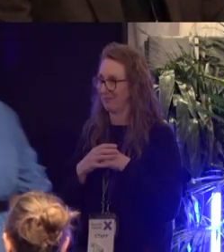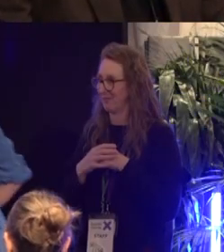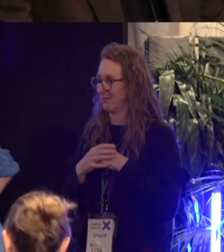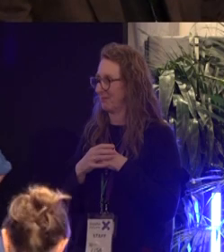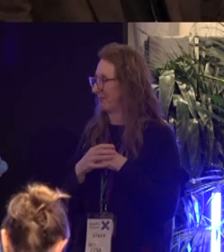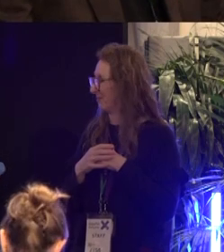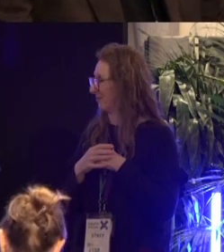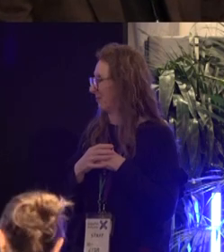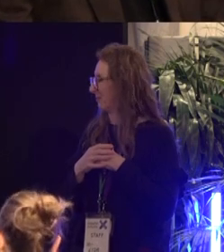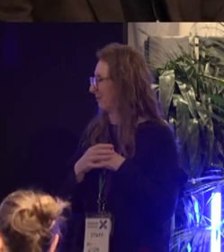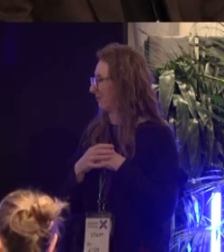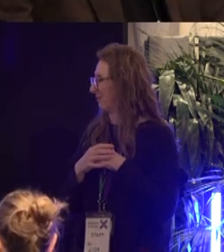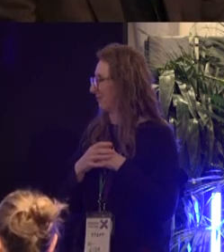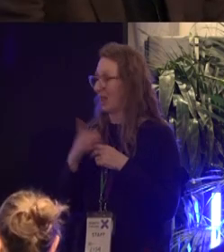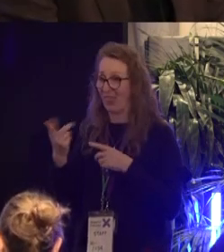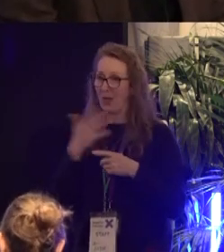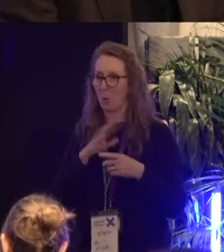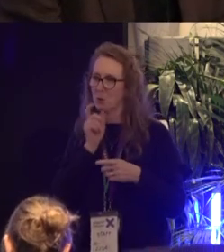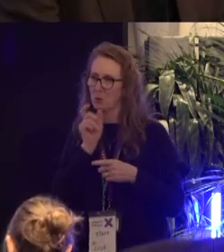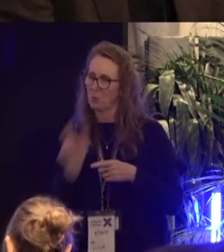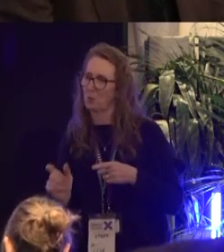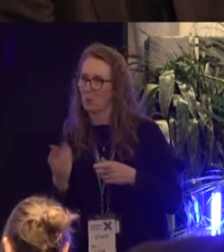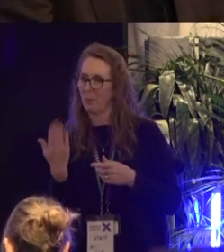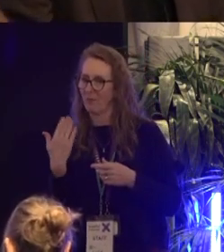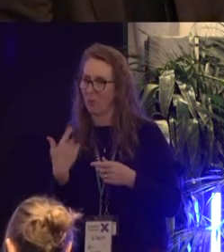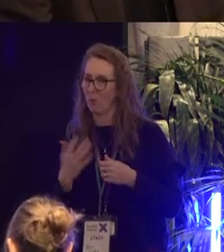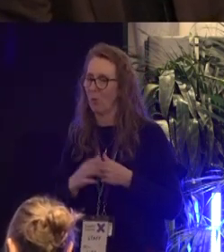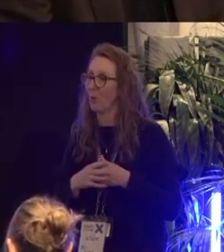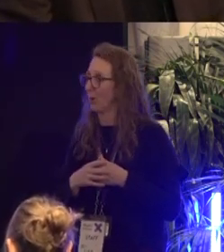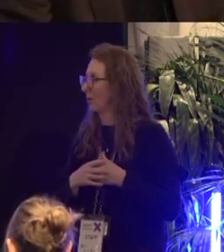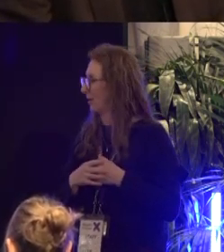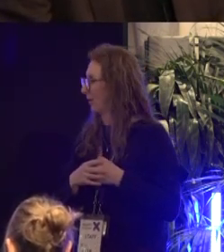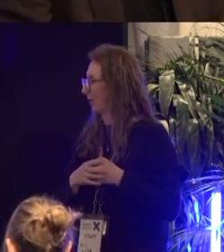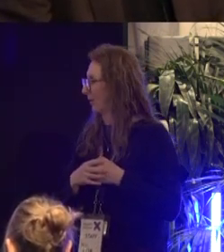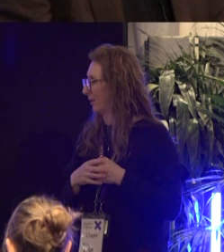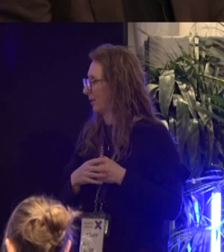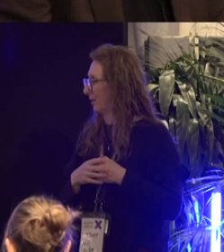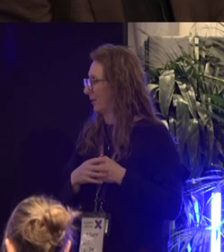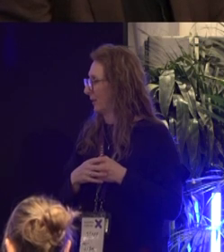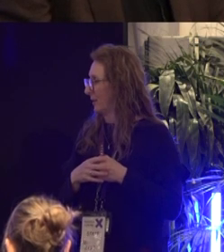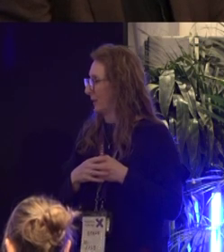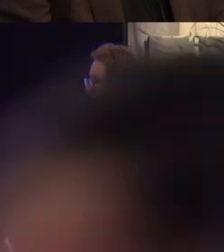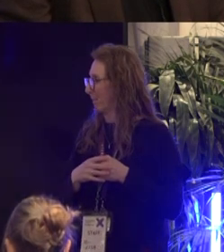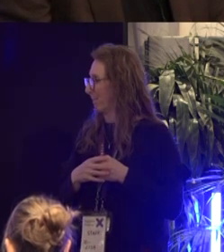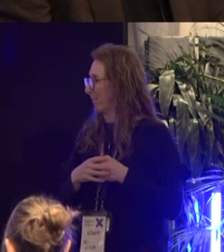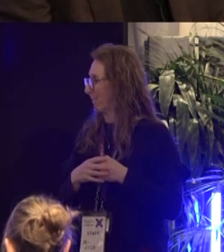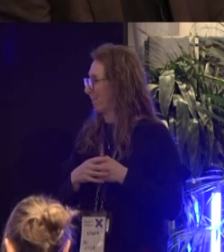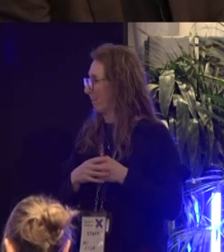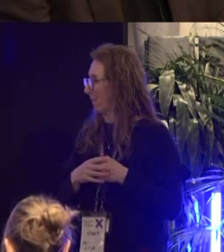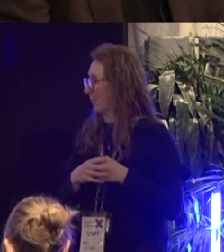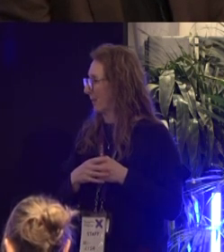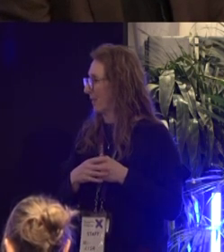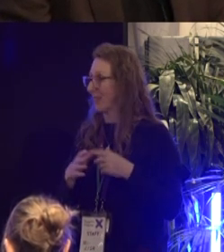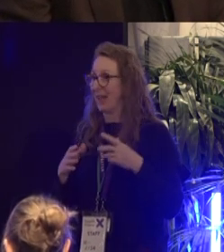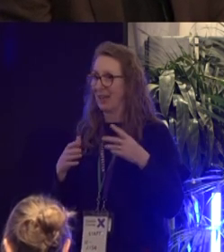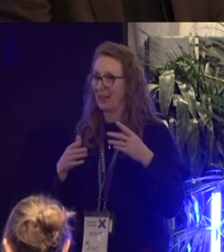That's something that I just wanted to mention earlier. When it's just kind of into that. It's basically like, yeah, that kind of novelty